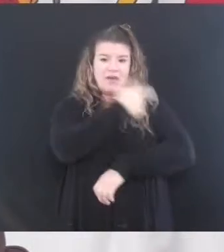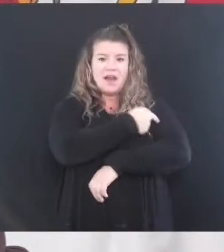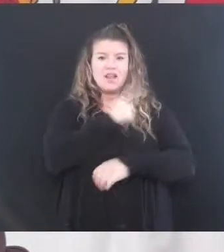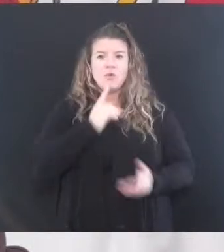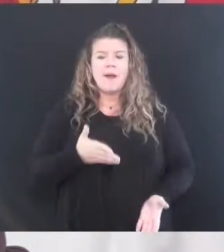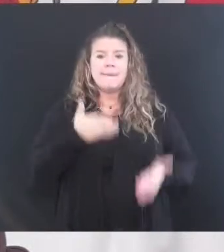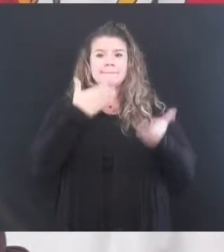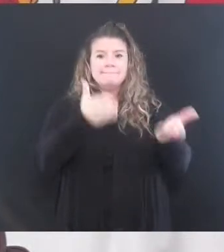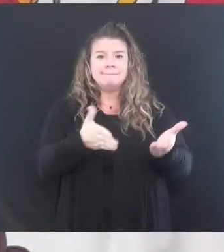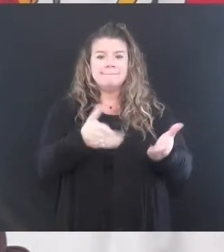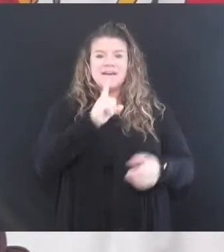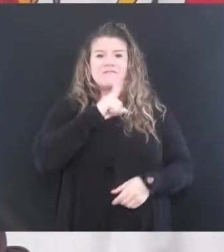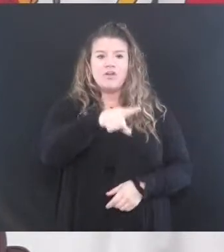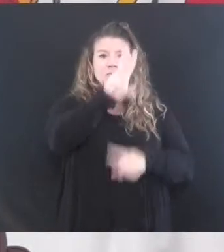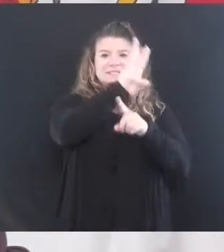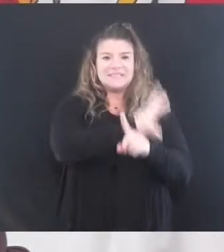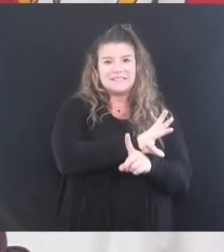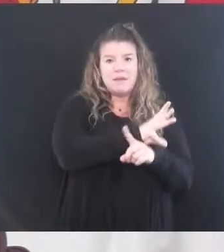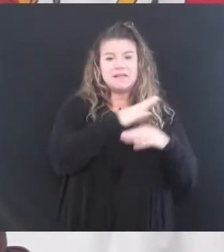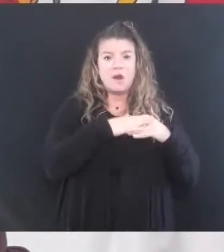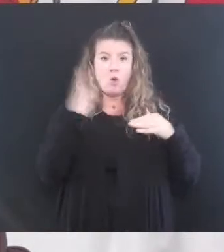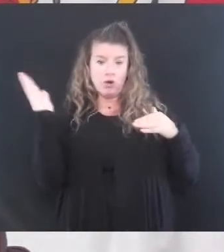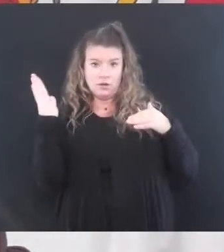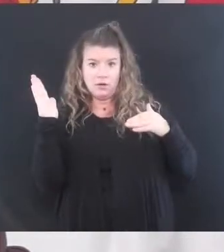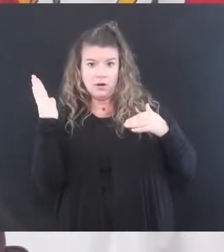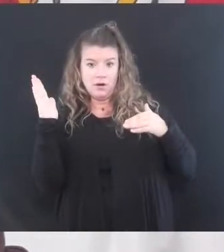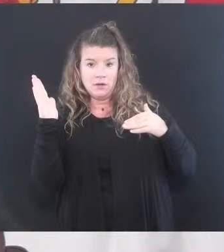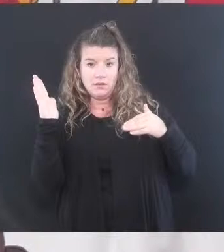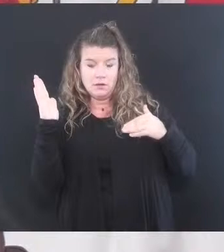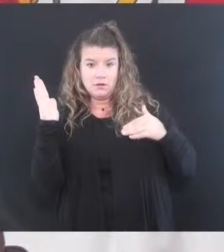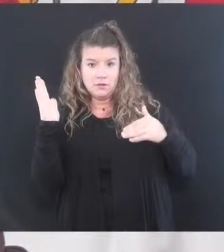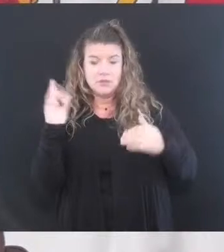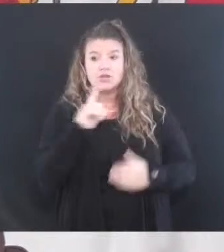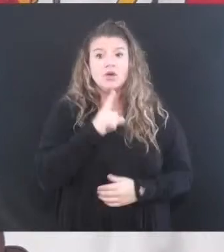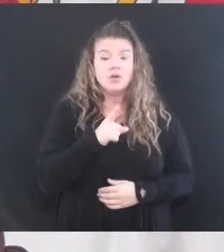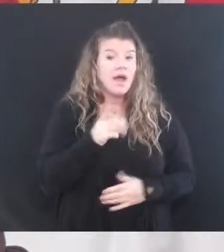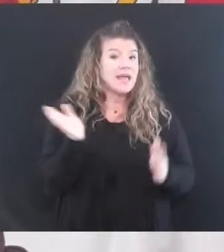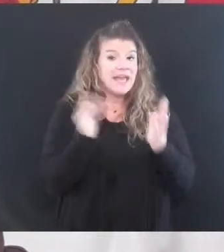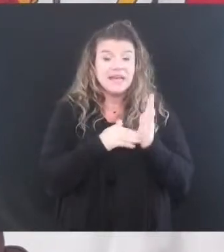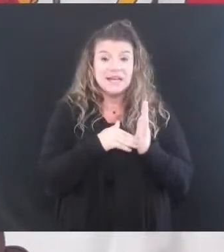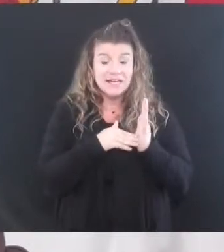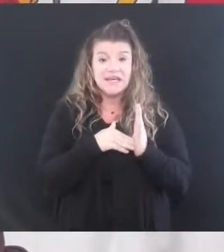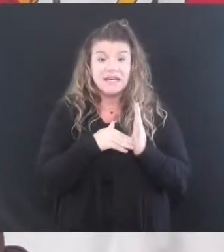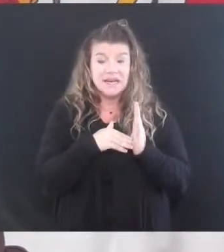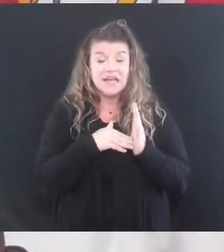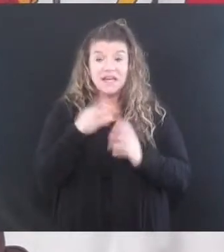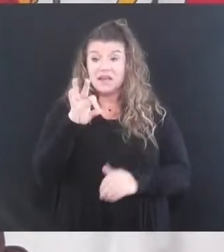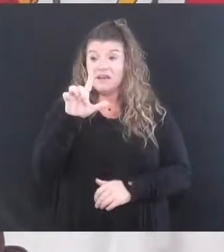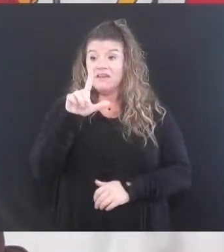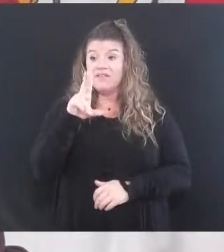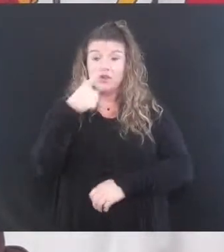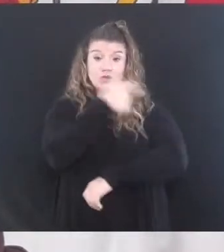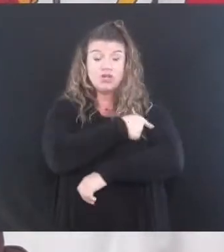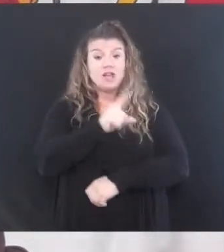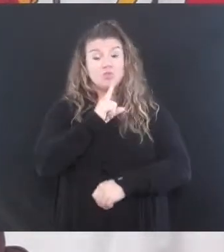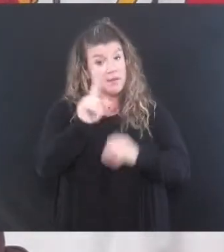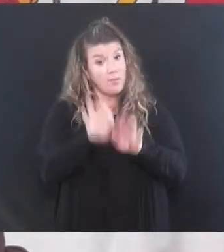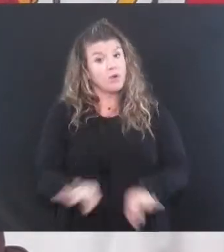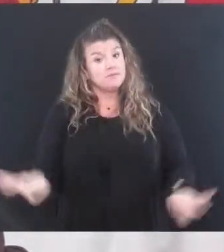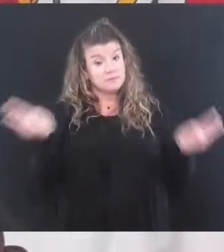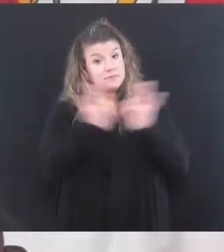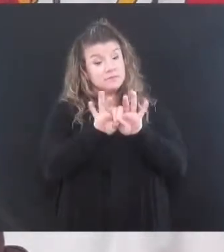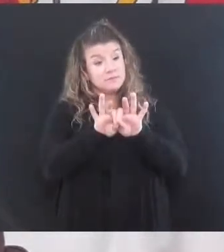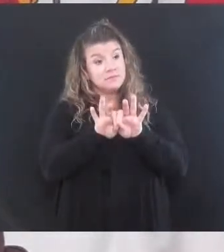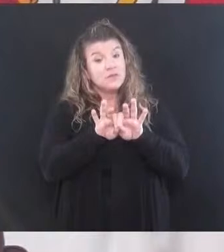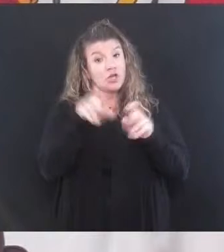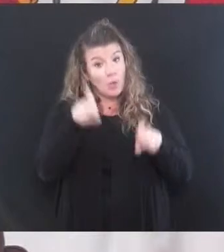those 6 months and older. And so, again, flu shot's really important. Got